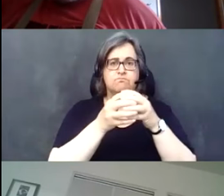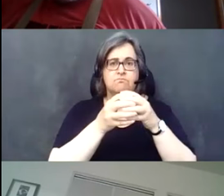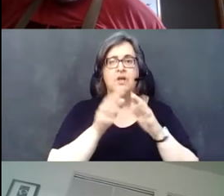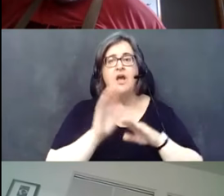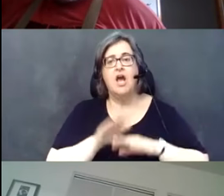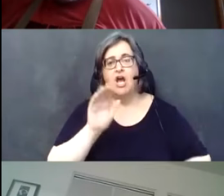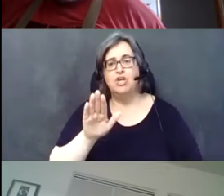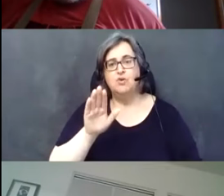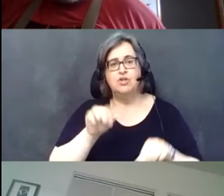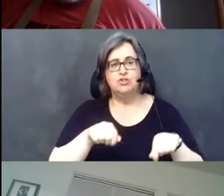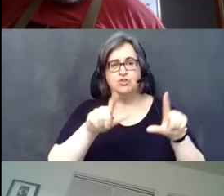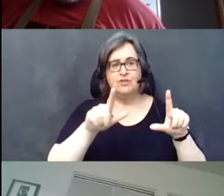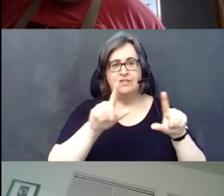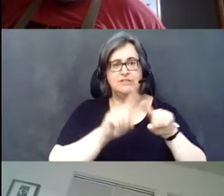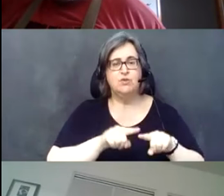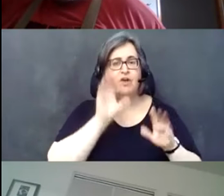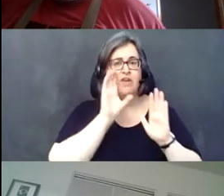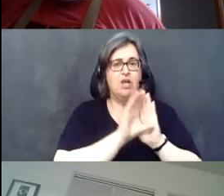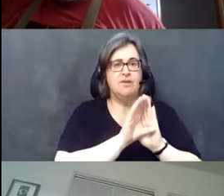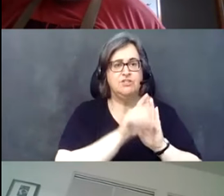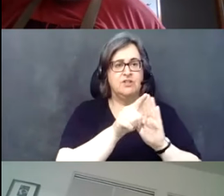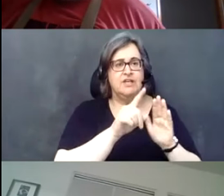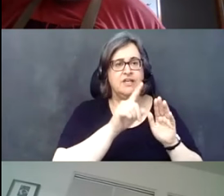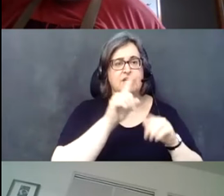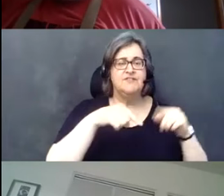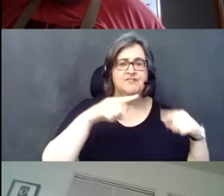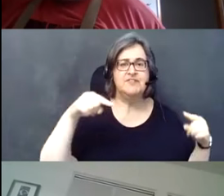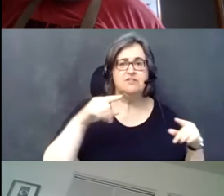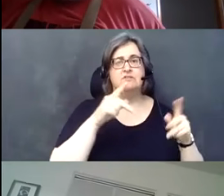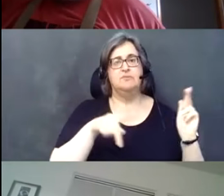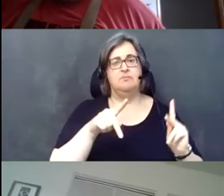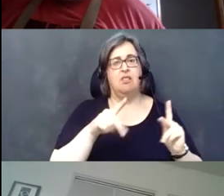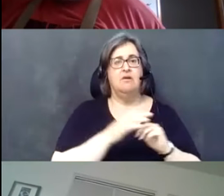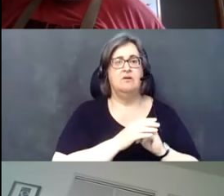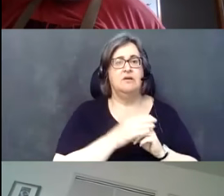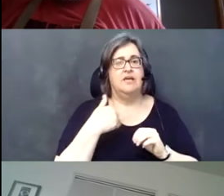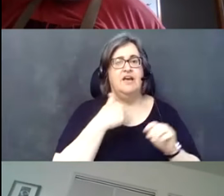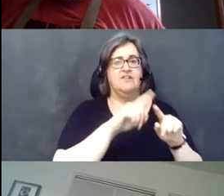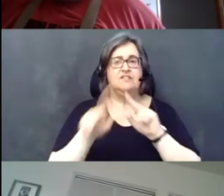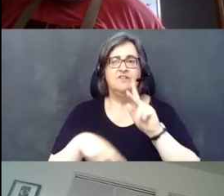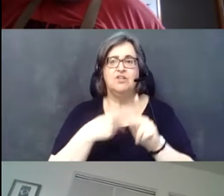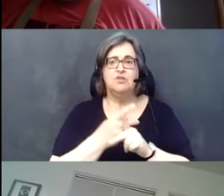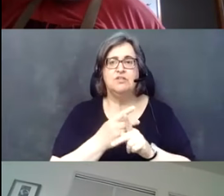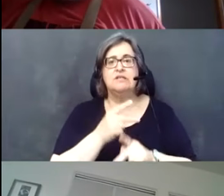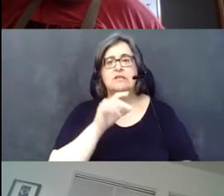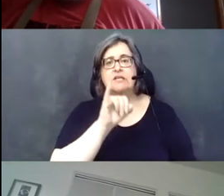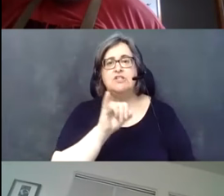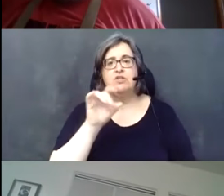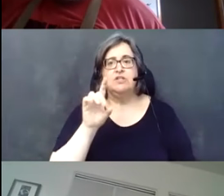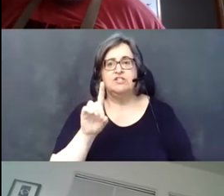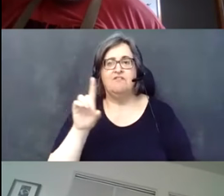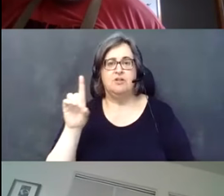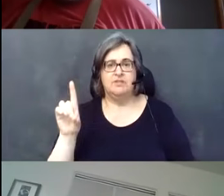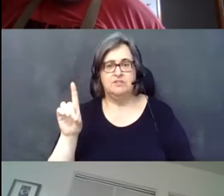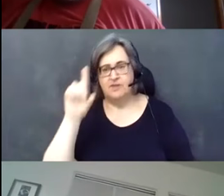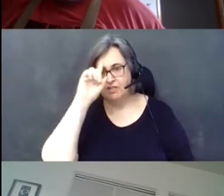your screen, there are a few different images of various diverse individuals with different types of intellectual and developmental